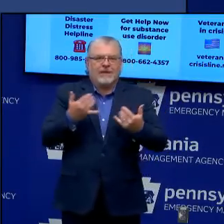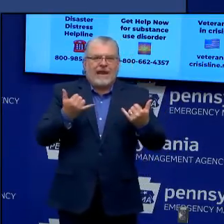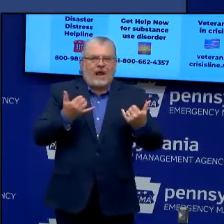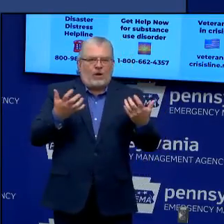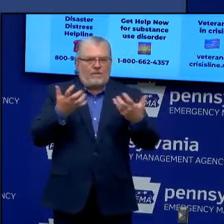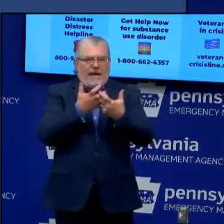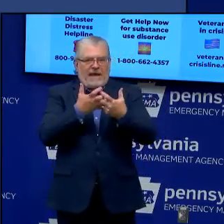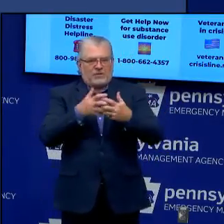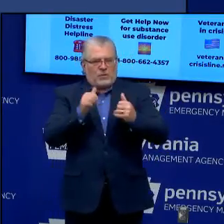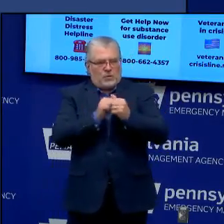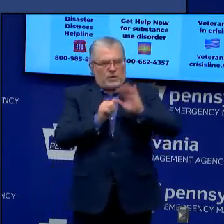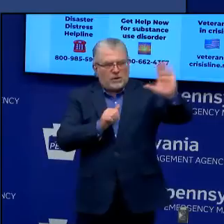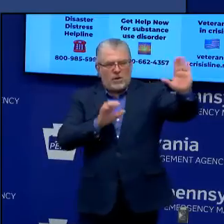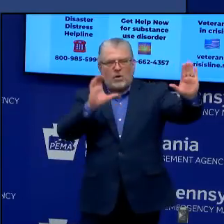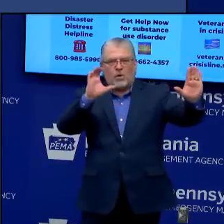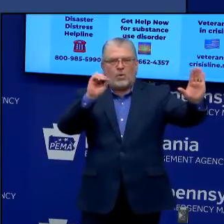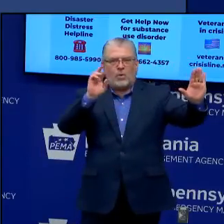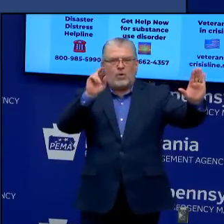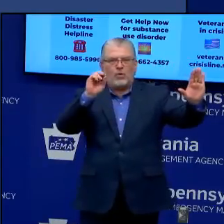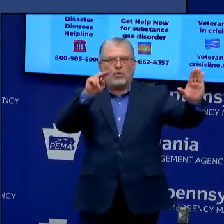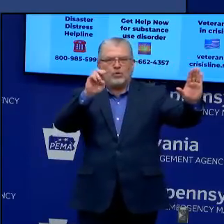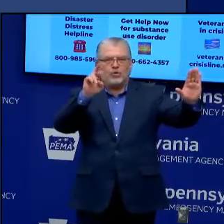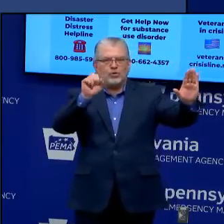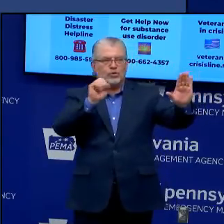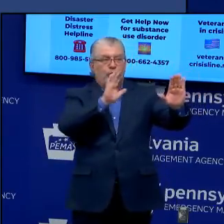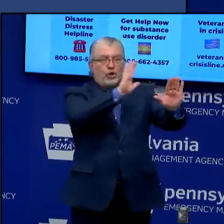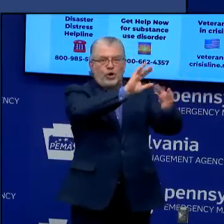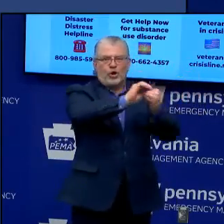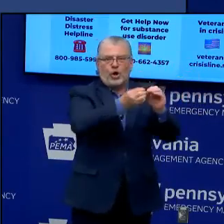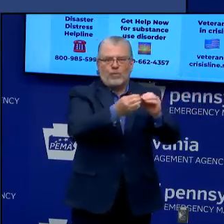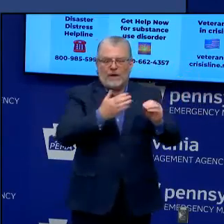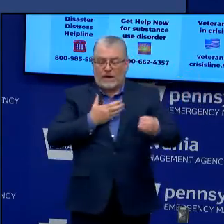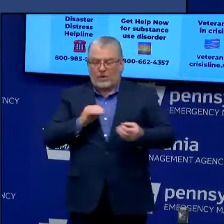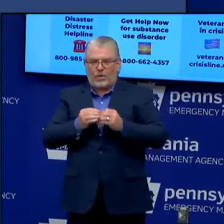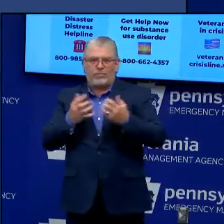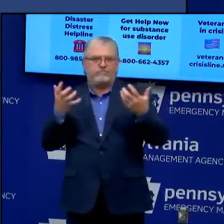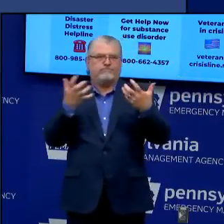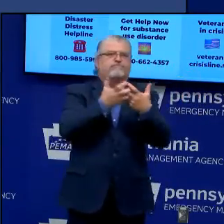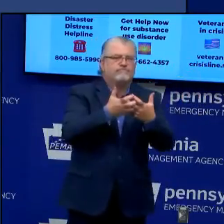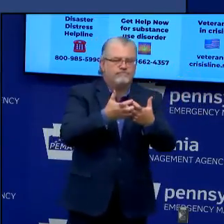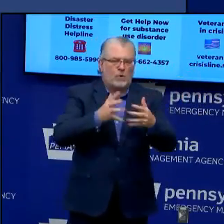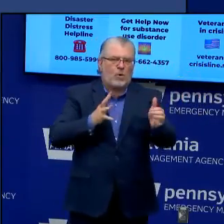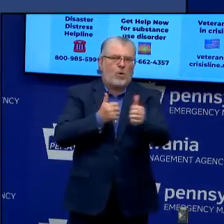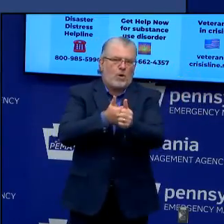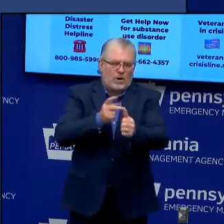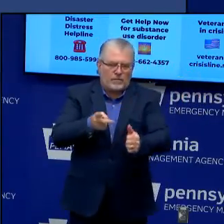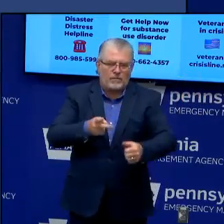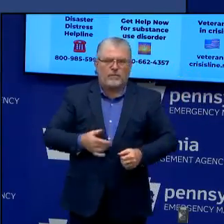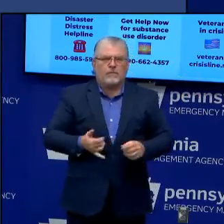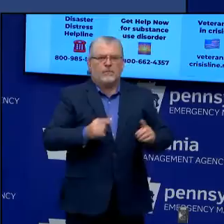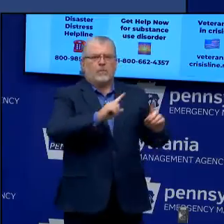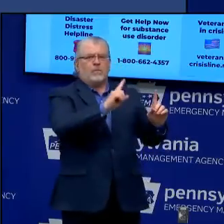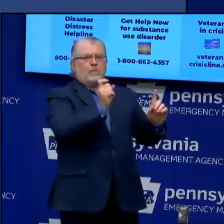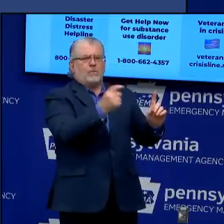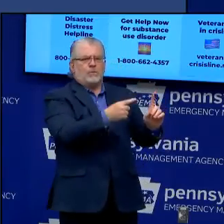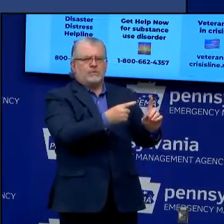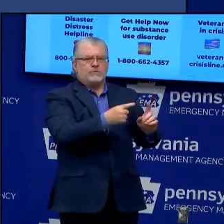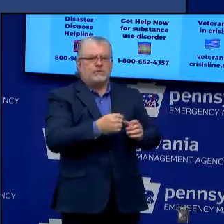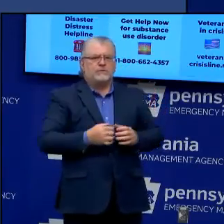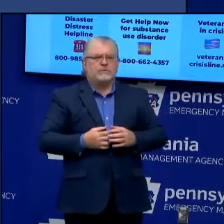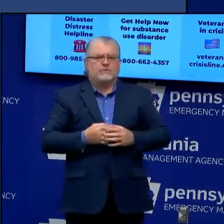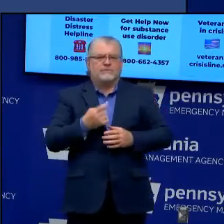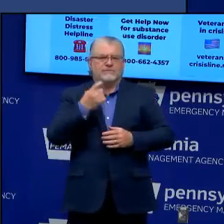The state issued a revised process to reopen PA plan on Saturday morning. The plan eliminated the reliance on regional